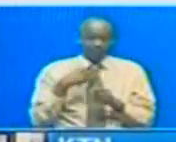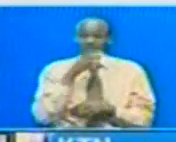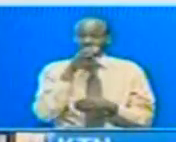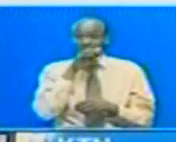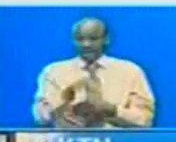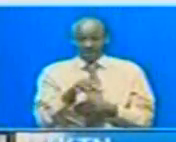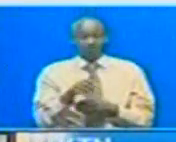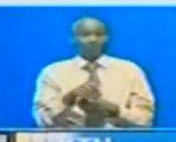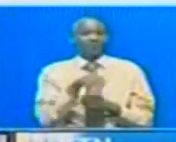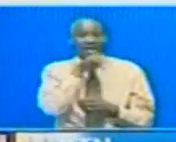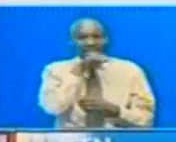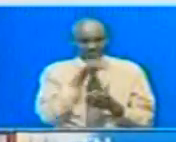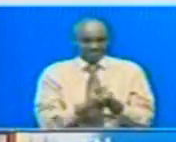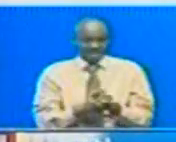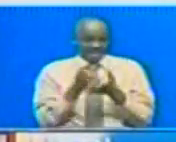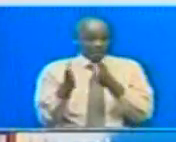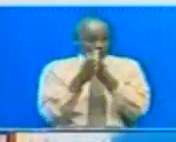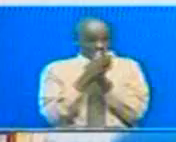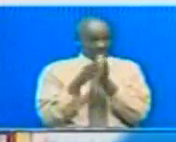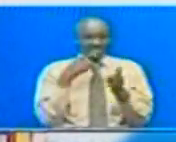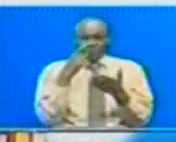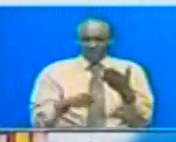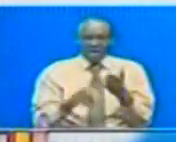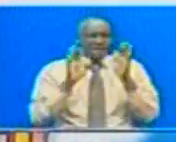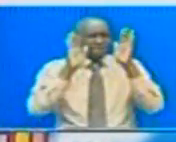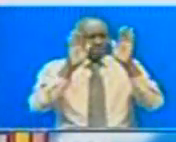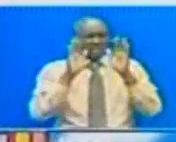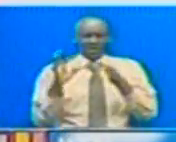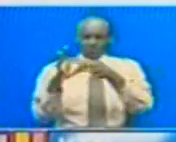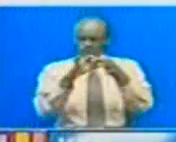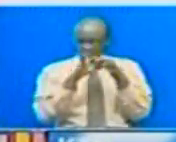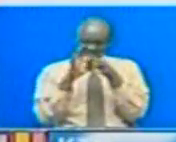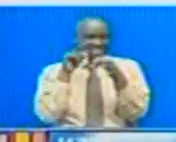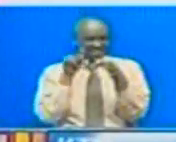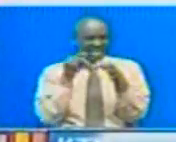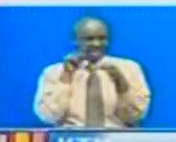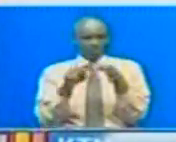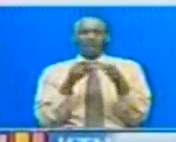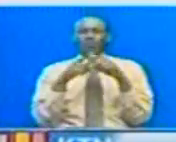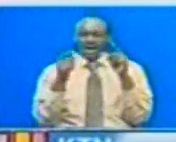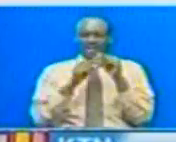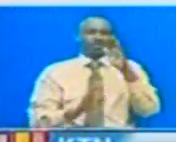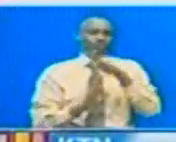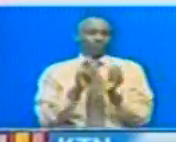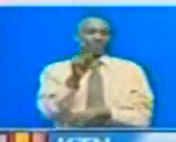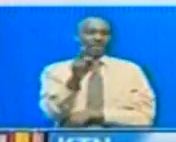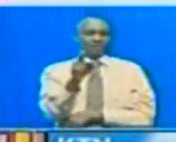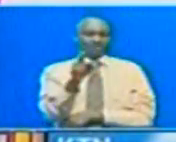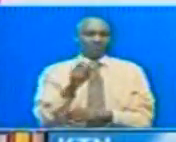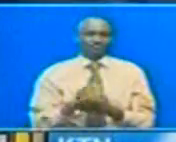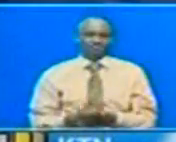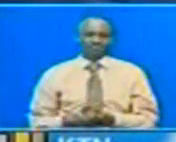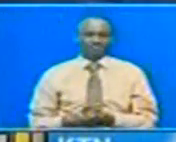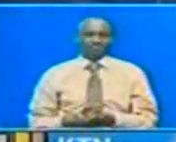The service for Raila Odinga's son. And as KTN's Sharon Momanya reports, the importance of unity was the resounding message at the ceremony.